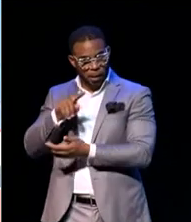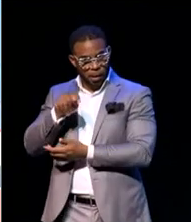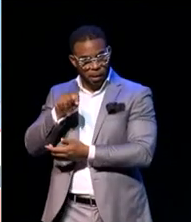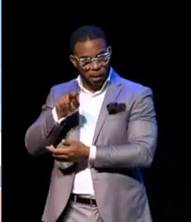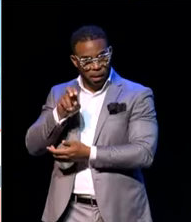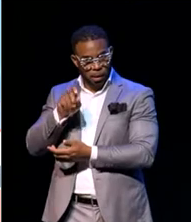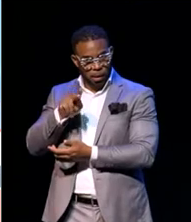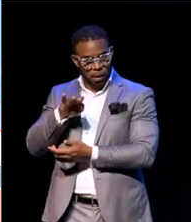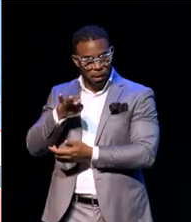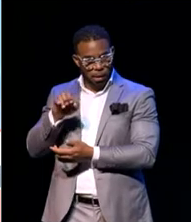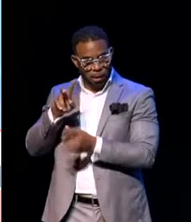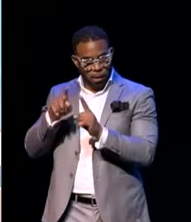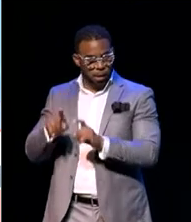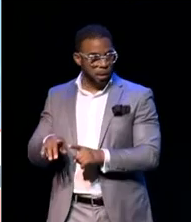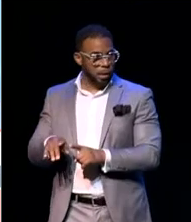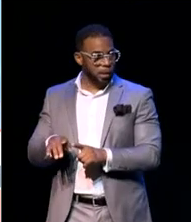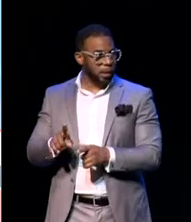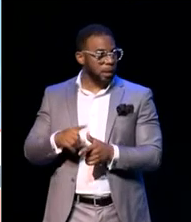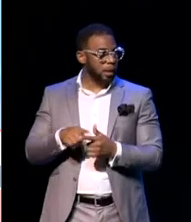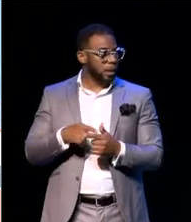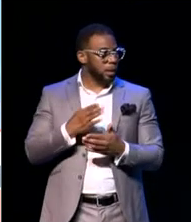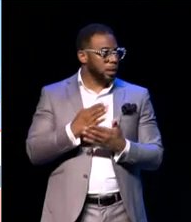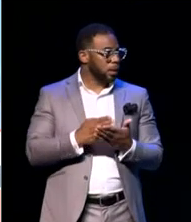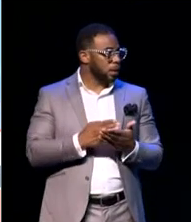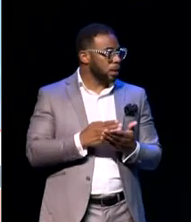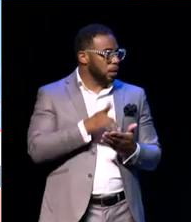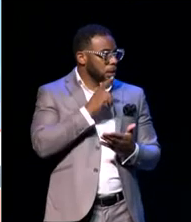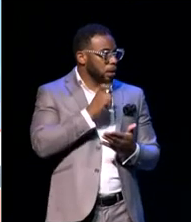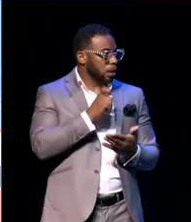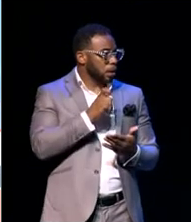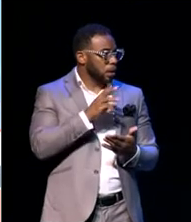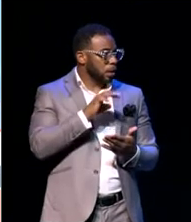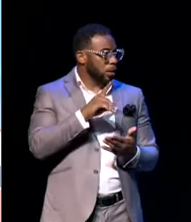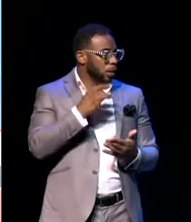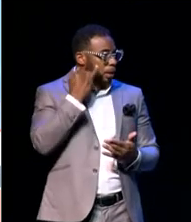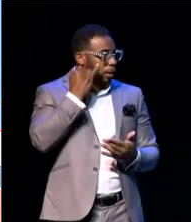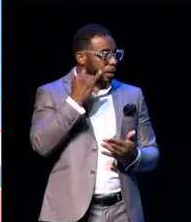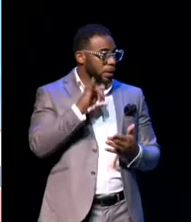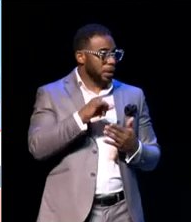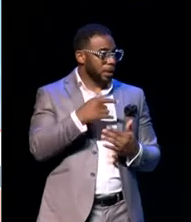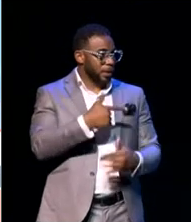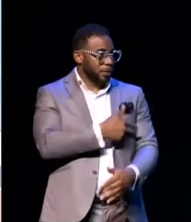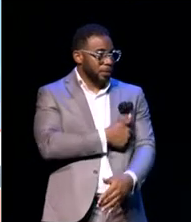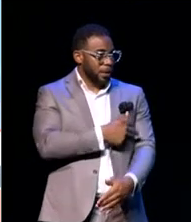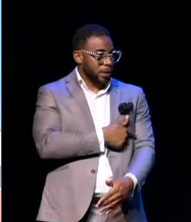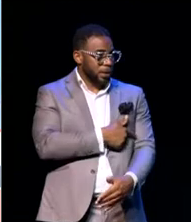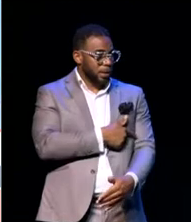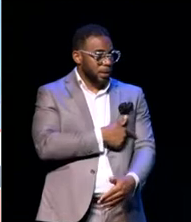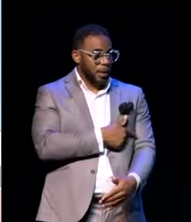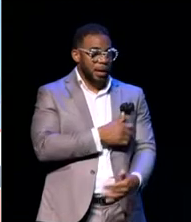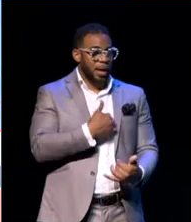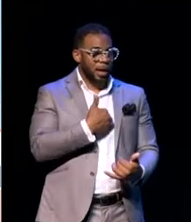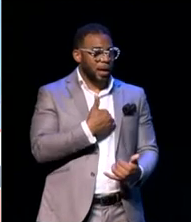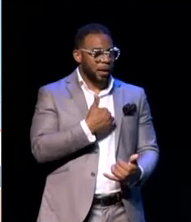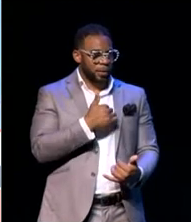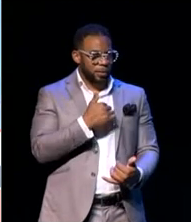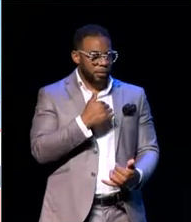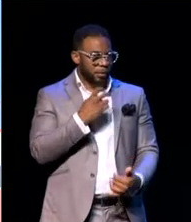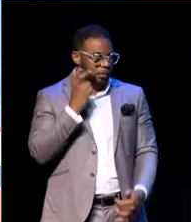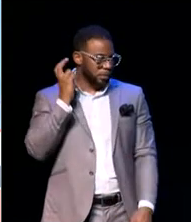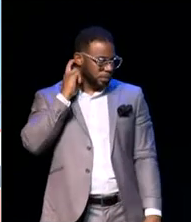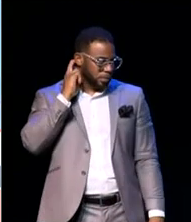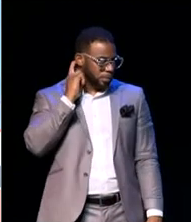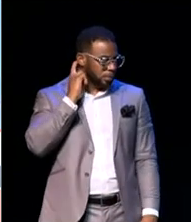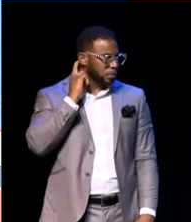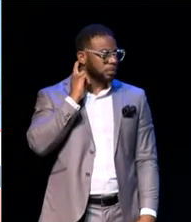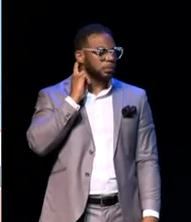experiment. And then there are some who have this wild idea that the vaccinations have a microchip,